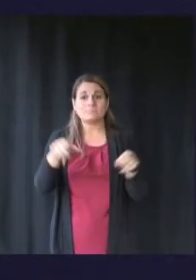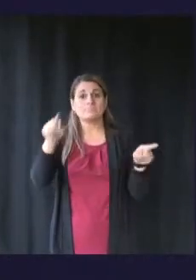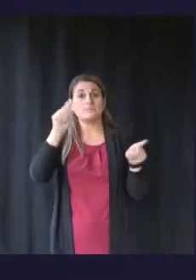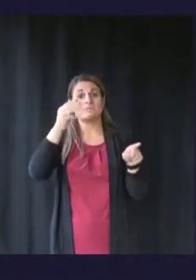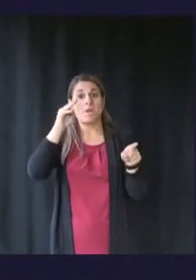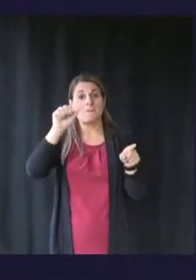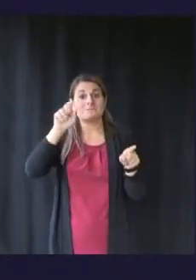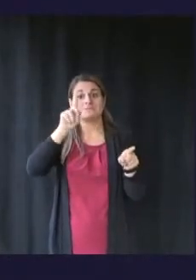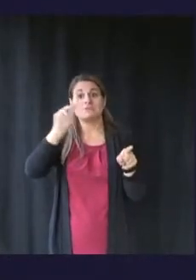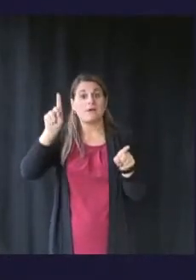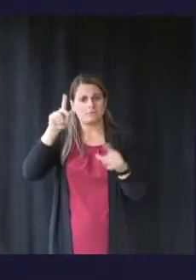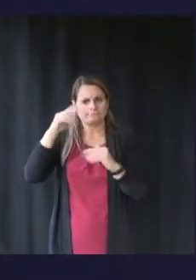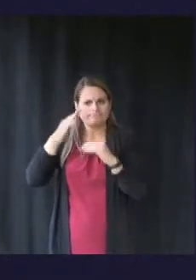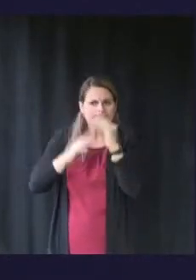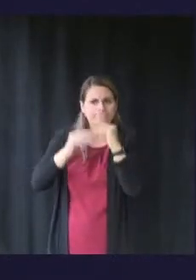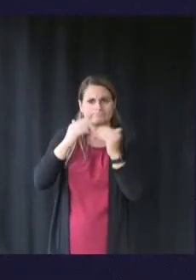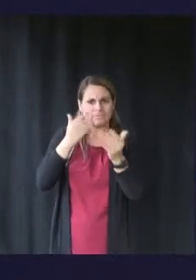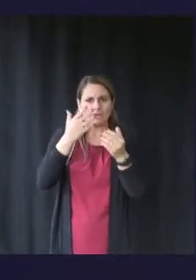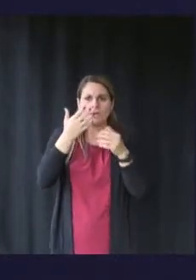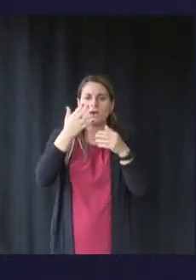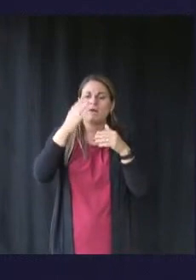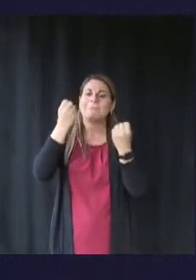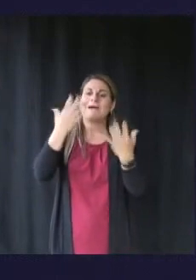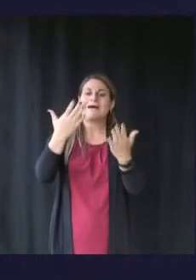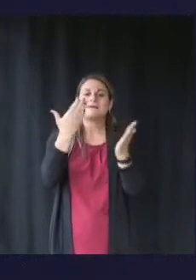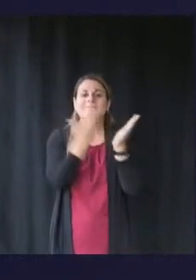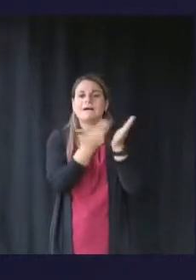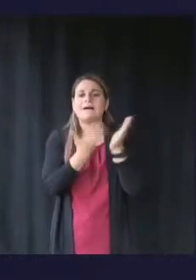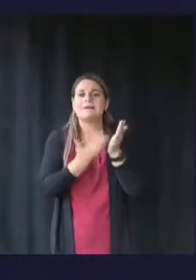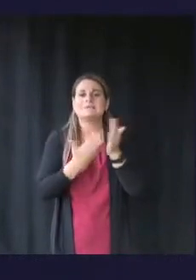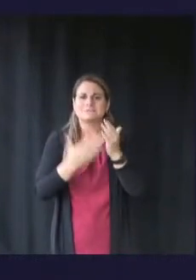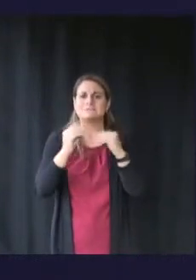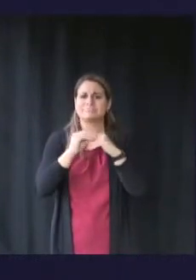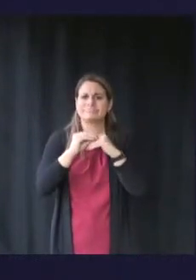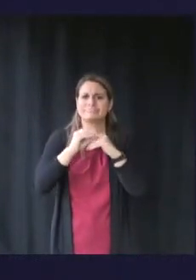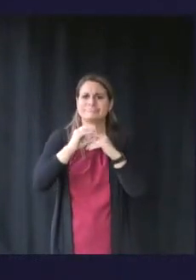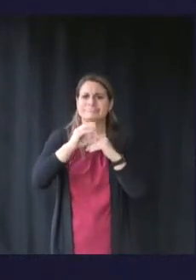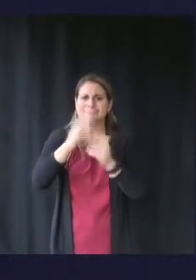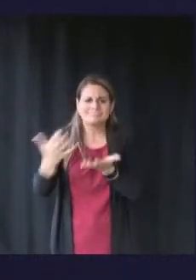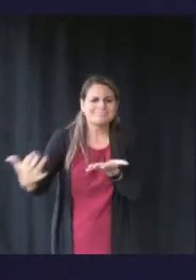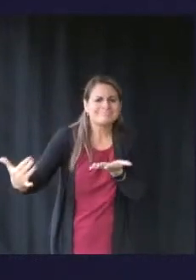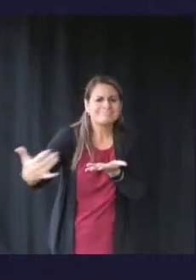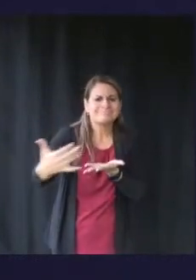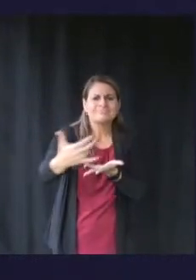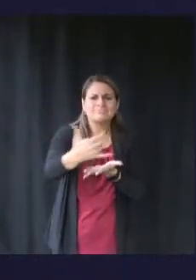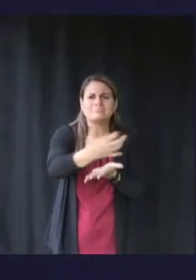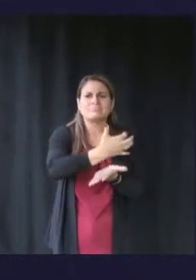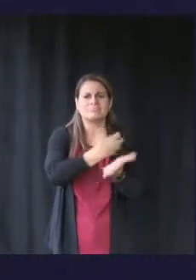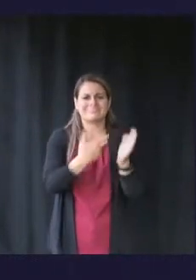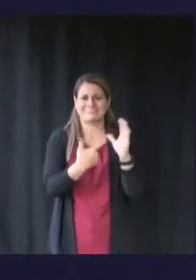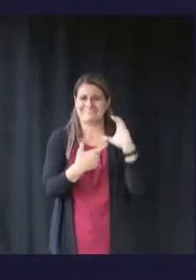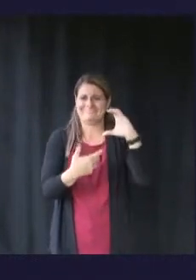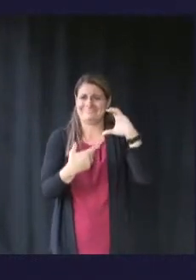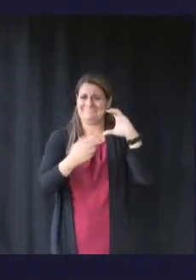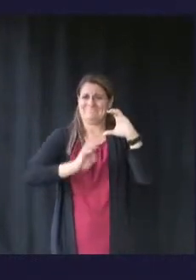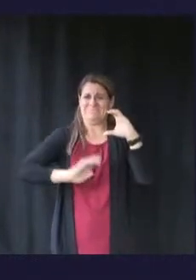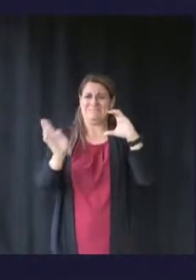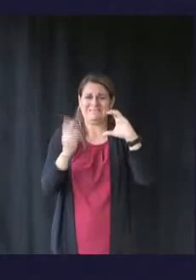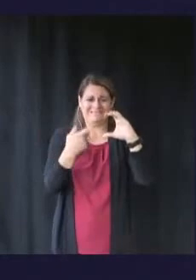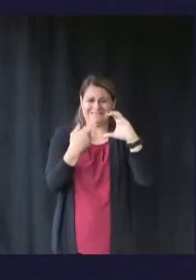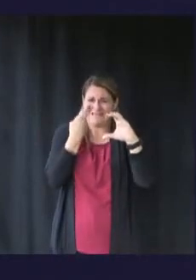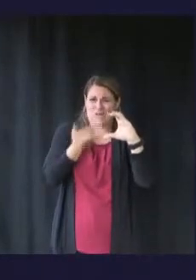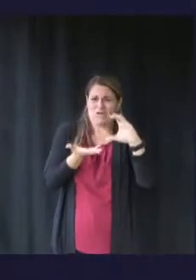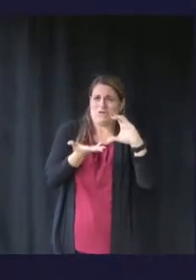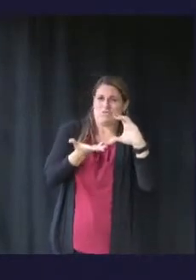the Nazis' own meticulous records of crimes and shocking human evidence to pin down Nazi leaders